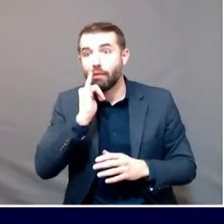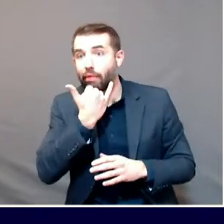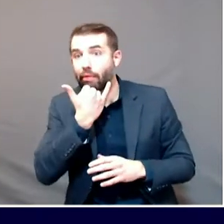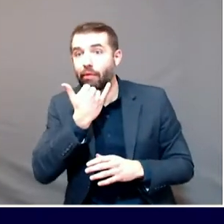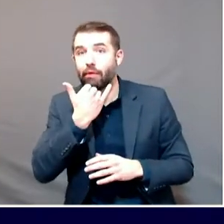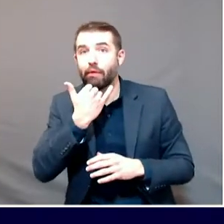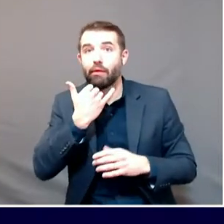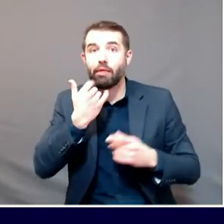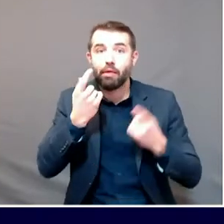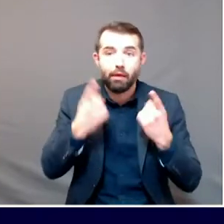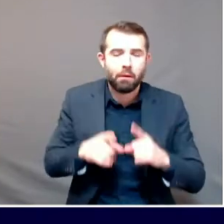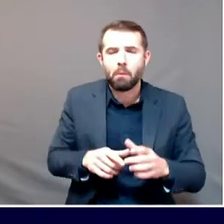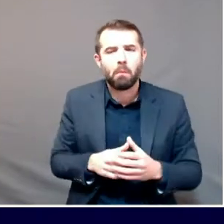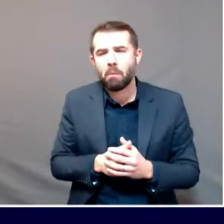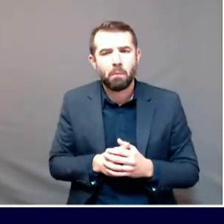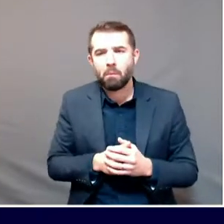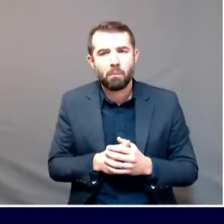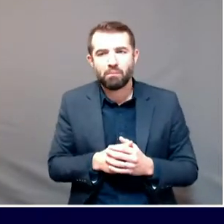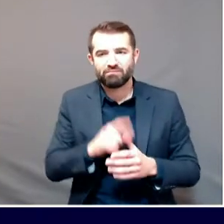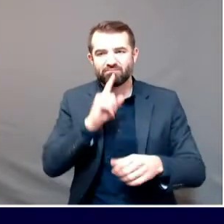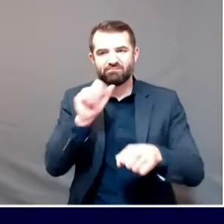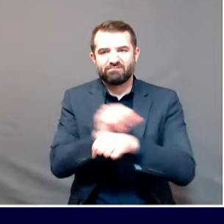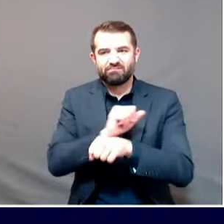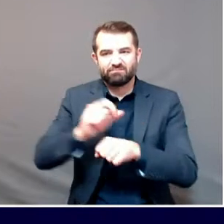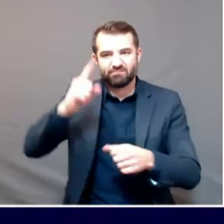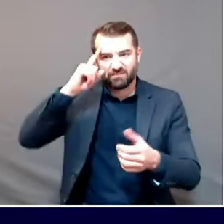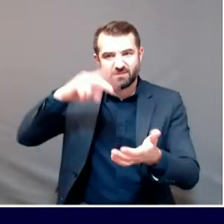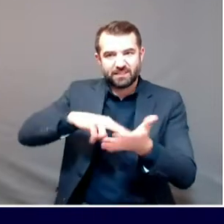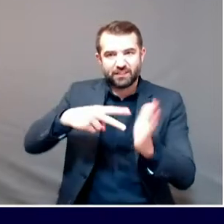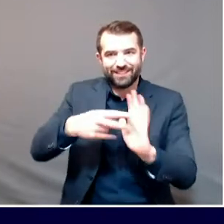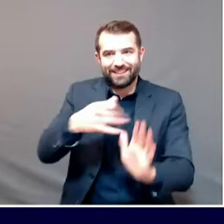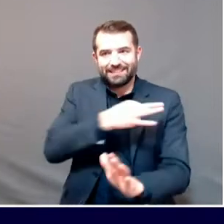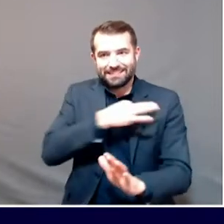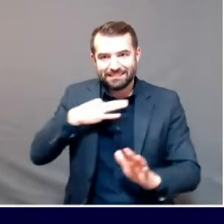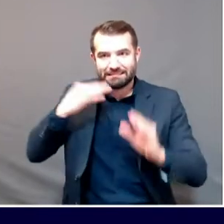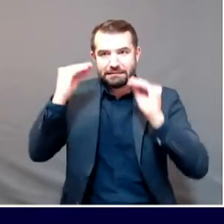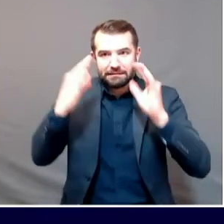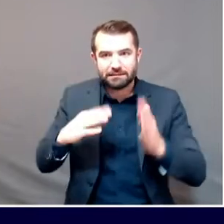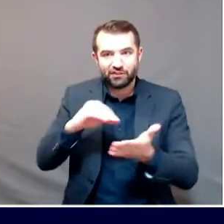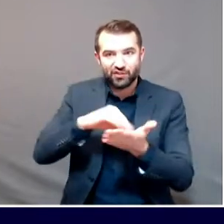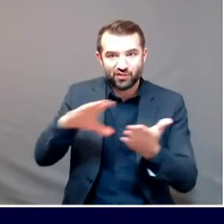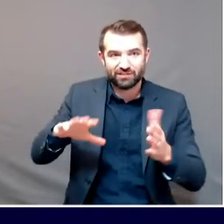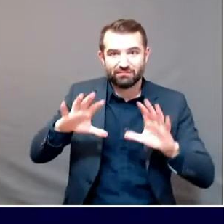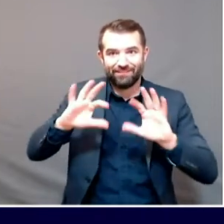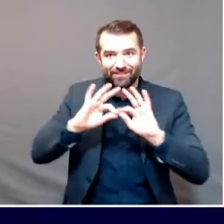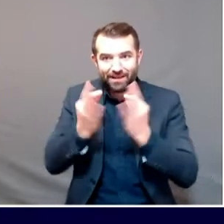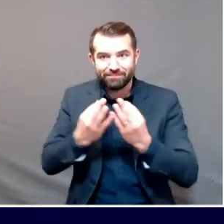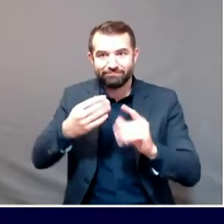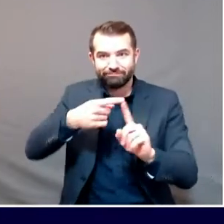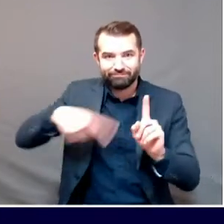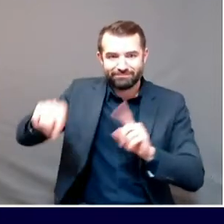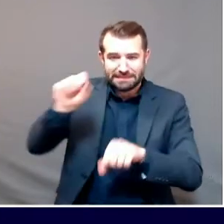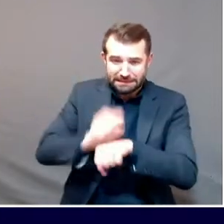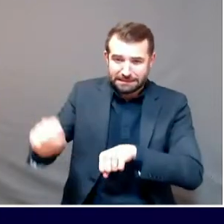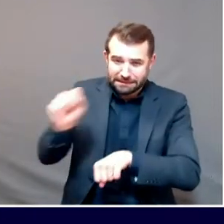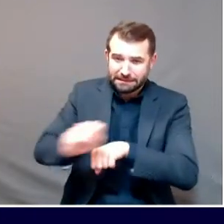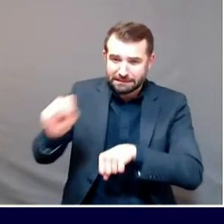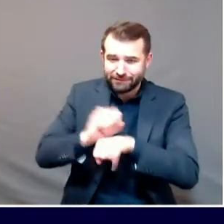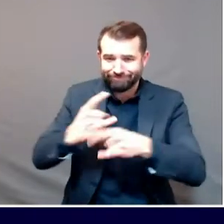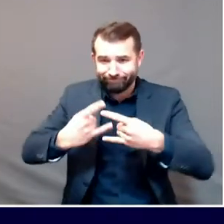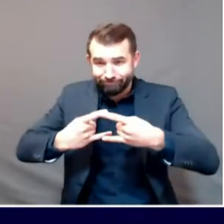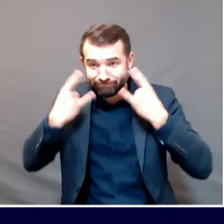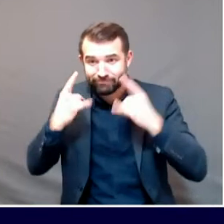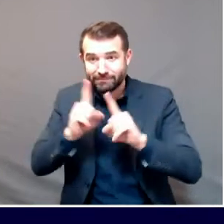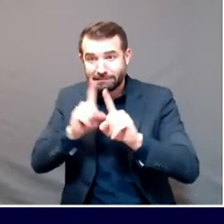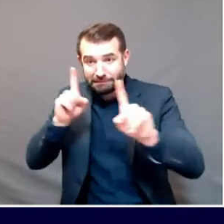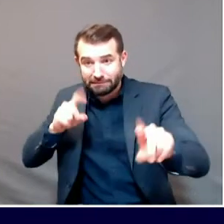and dedication of teachers, staff members, students, and their families to keep schools open and to keep them safe.